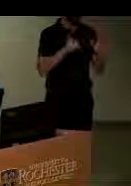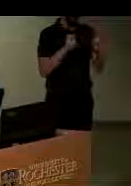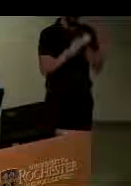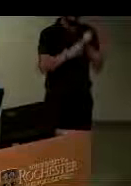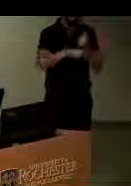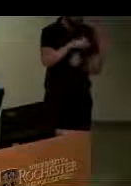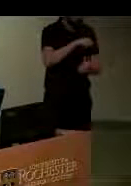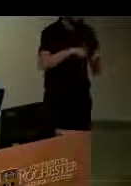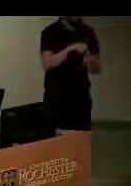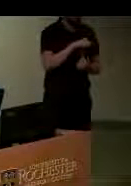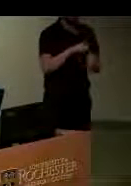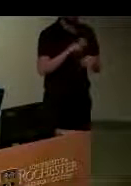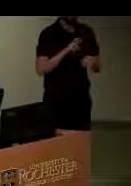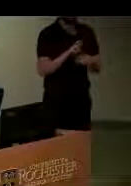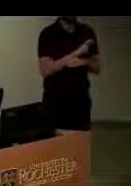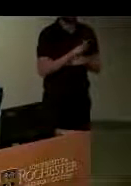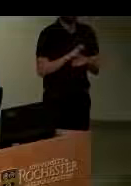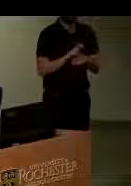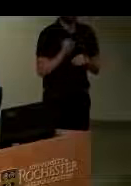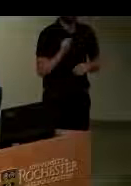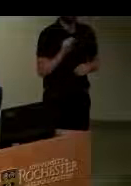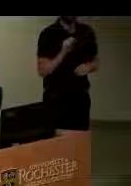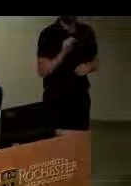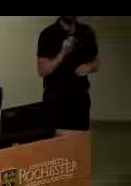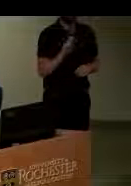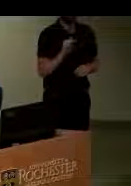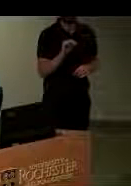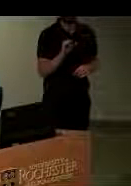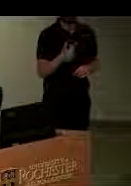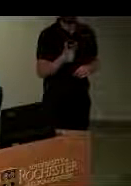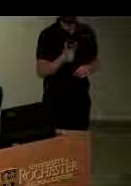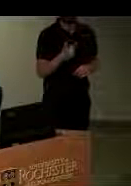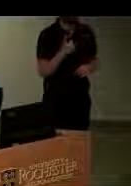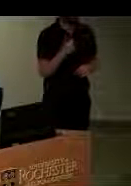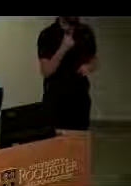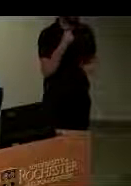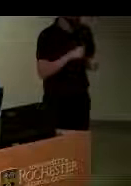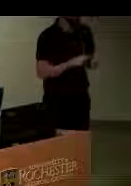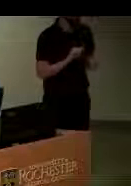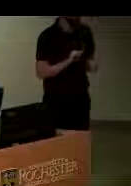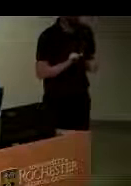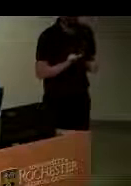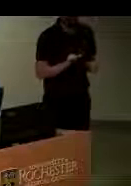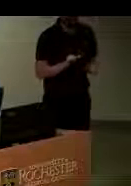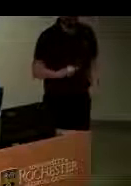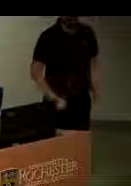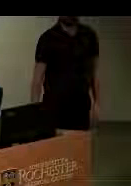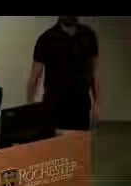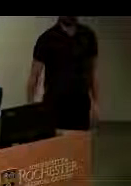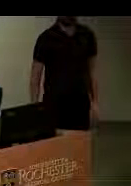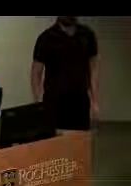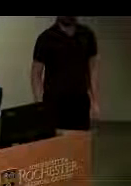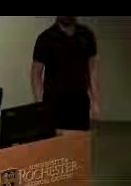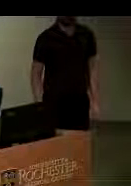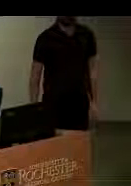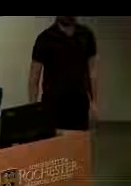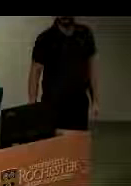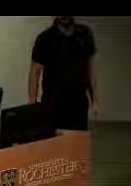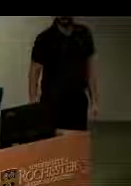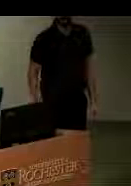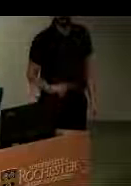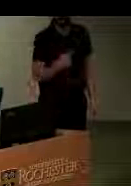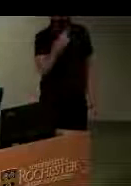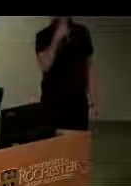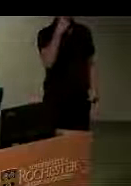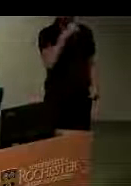We did resi-turning. Does anybody here remember resi-turning? So resi-turning was when you thought you didn't need